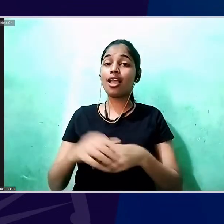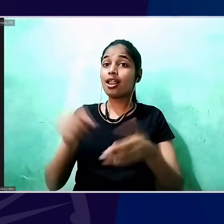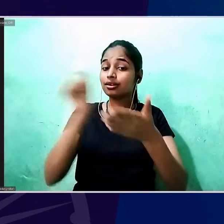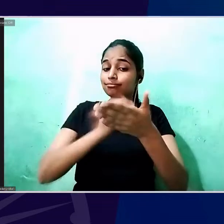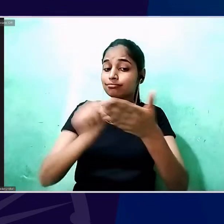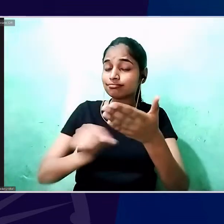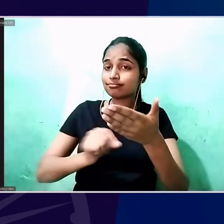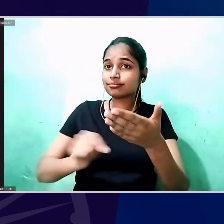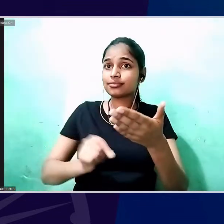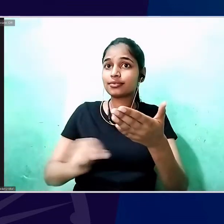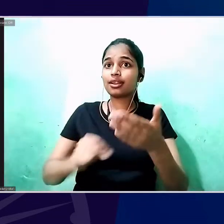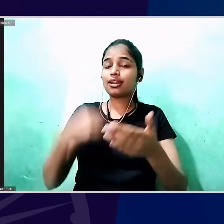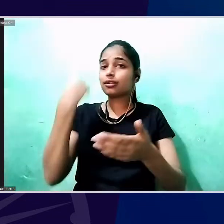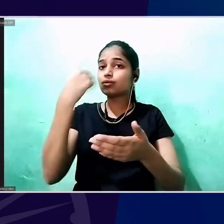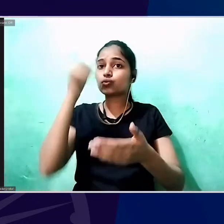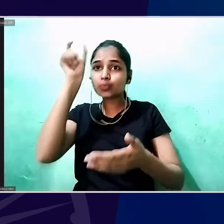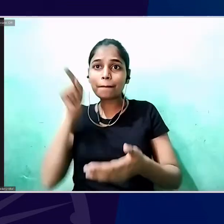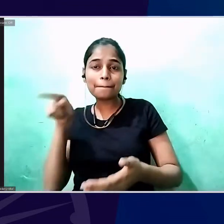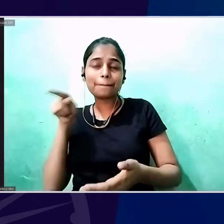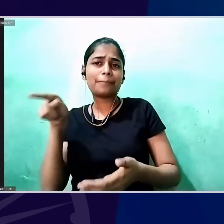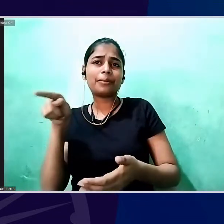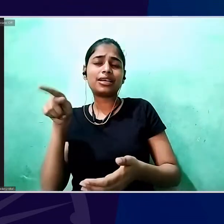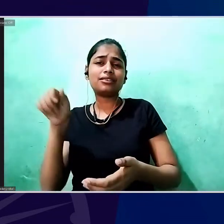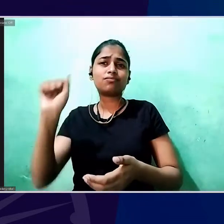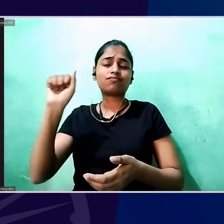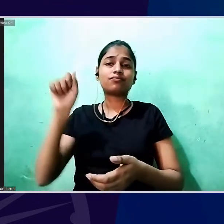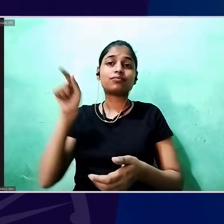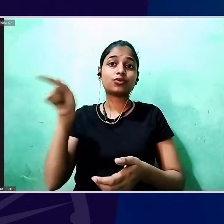the otter Miibil or Mij.